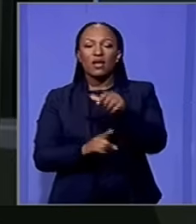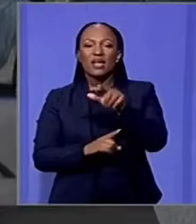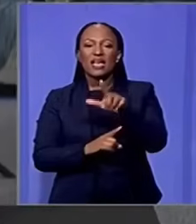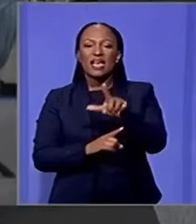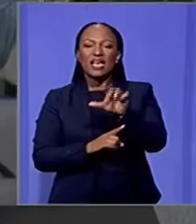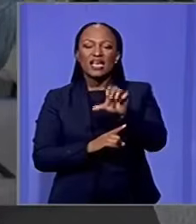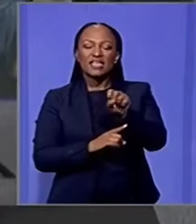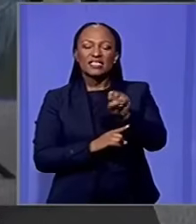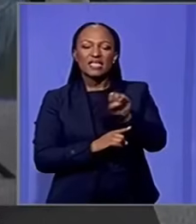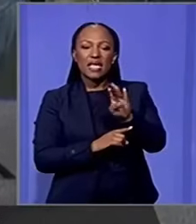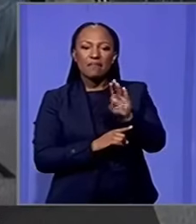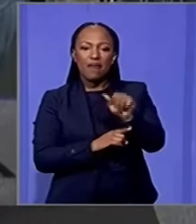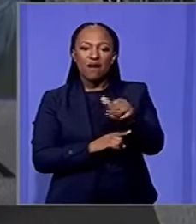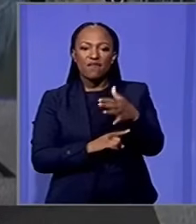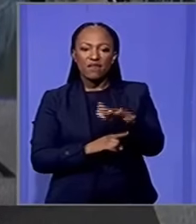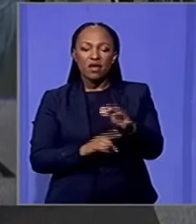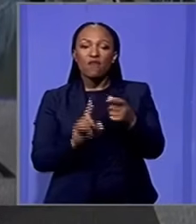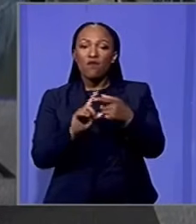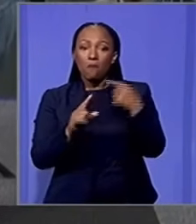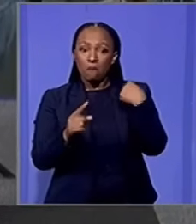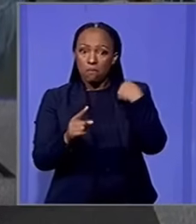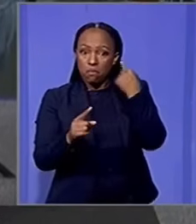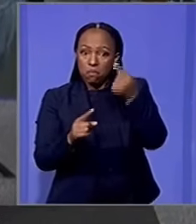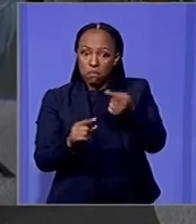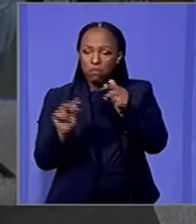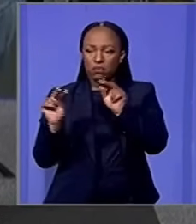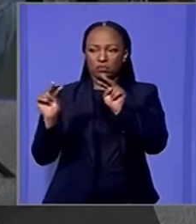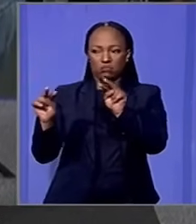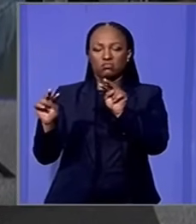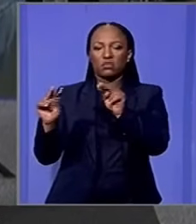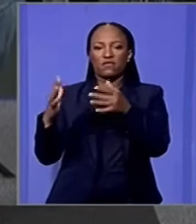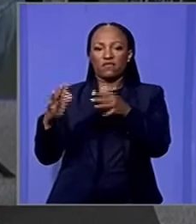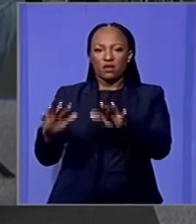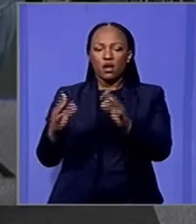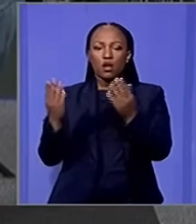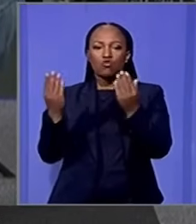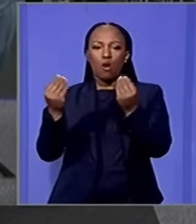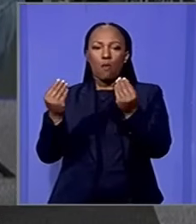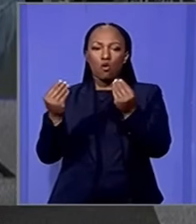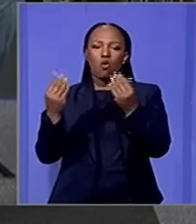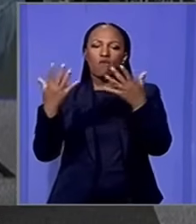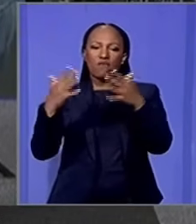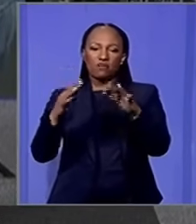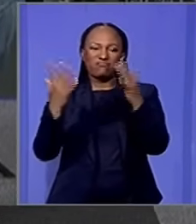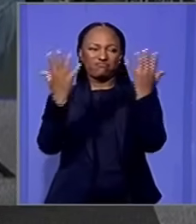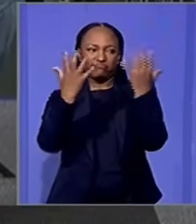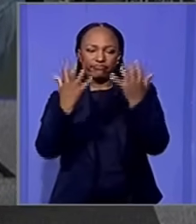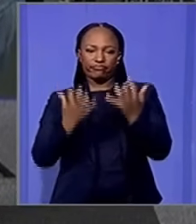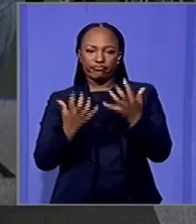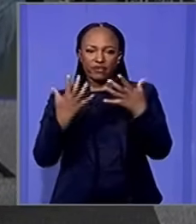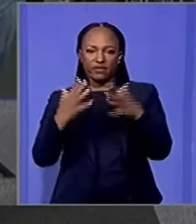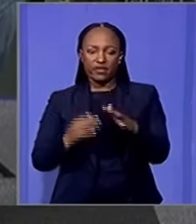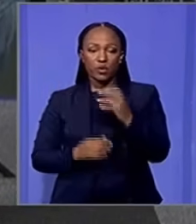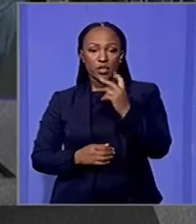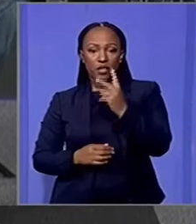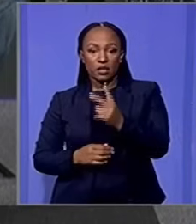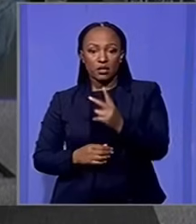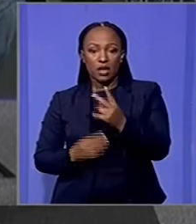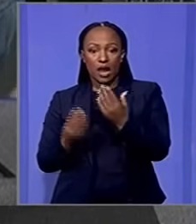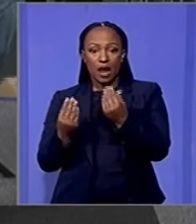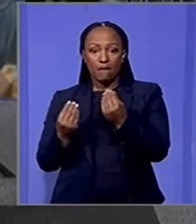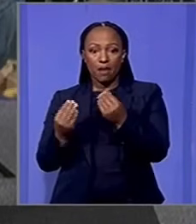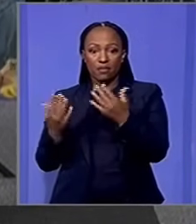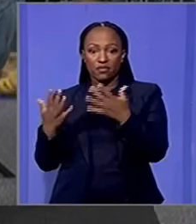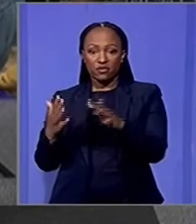tlogile a di shetse morago go tloga mathomong jale dinomoro di ga re di tswela pele ka ge o bona go ya ka dinomoro